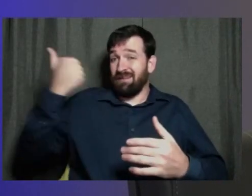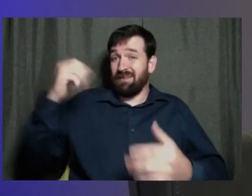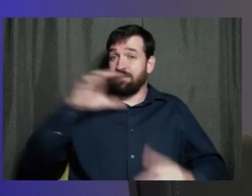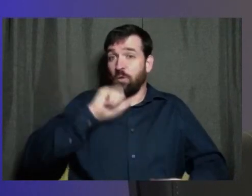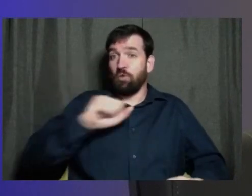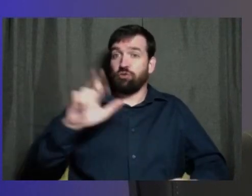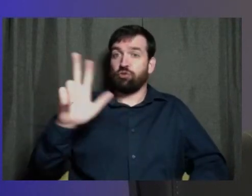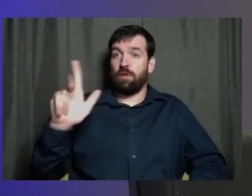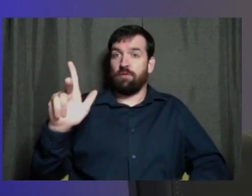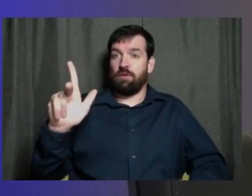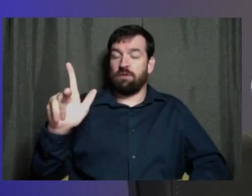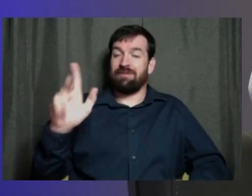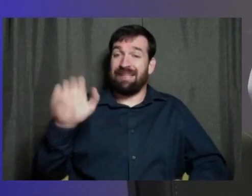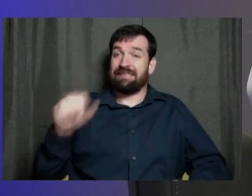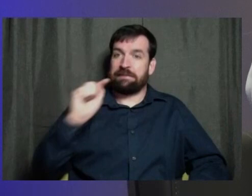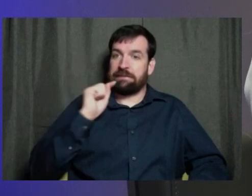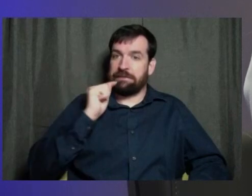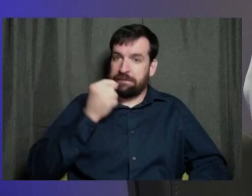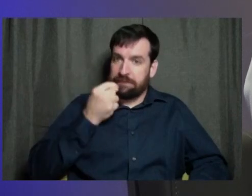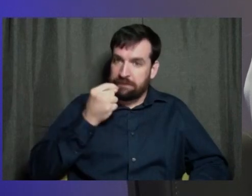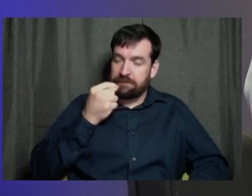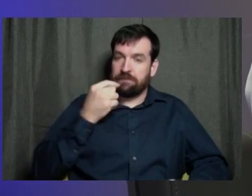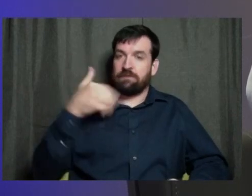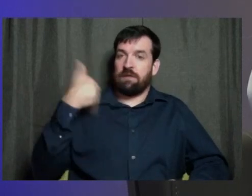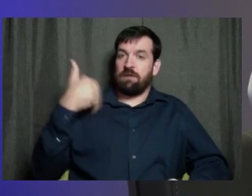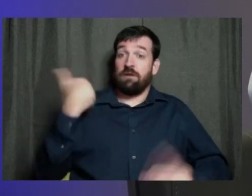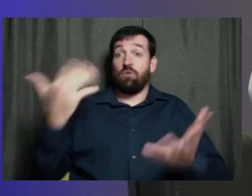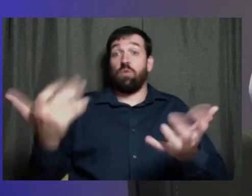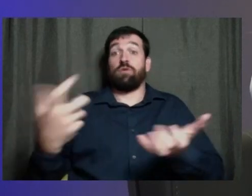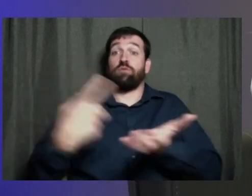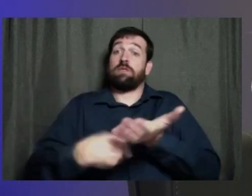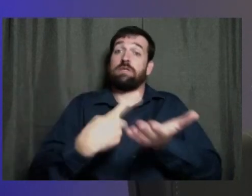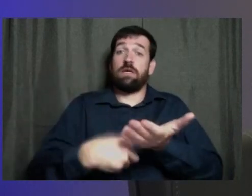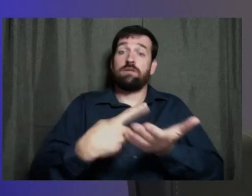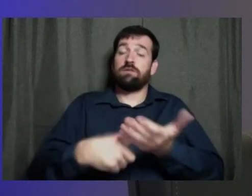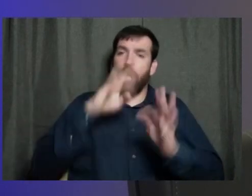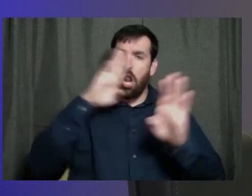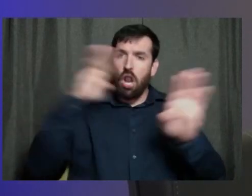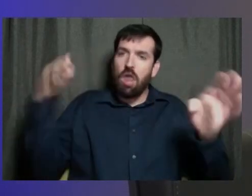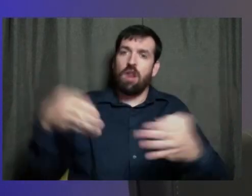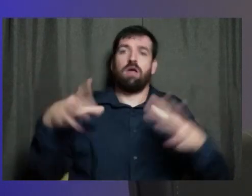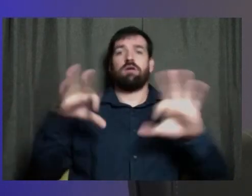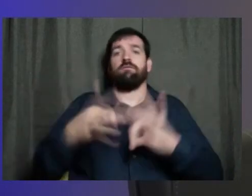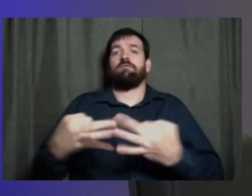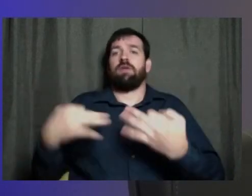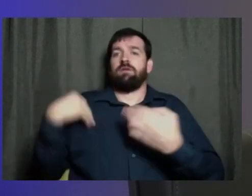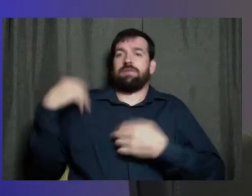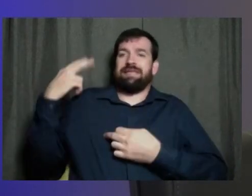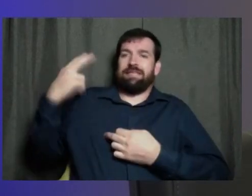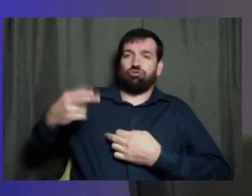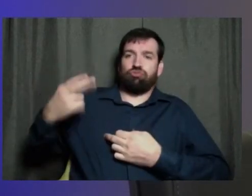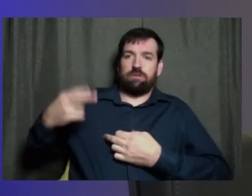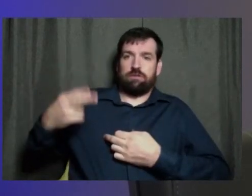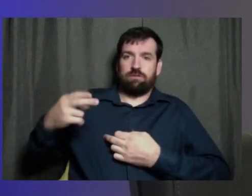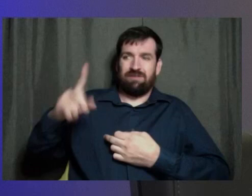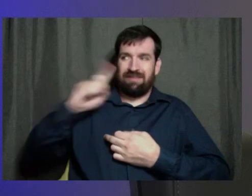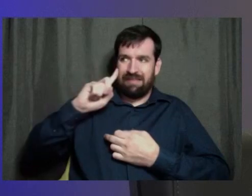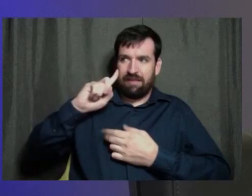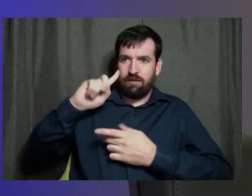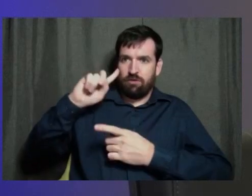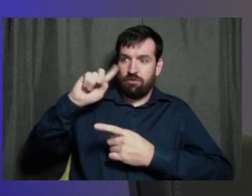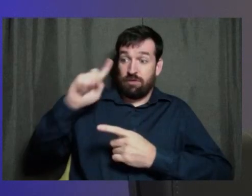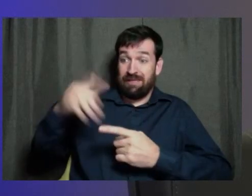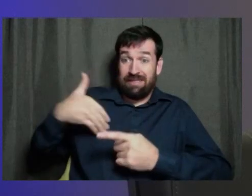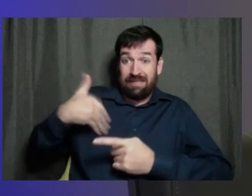That's extremely young. What we always want to talk about is looking at the family history and thinking about 10 years younger than the youngest person